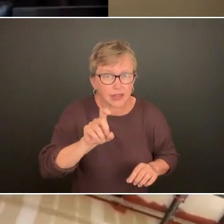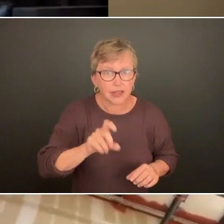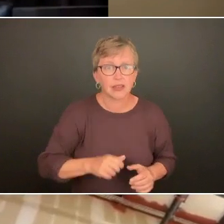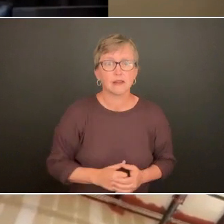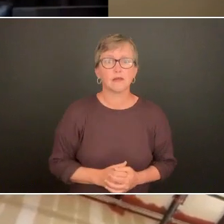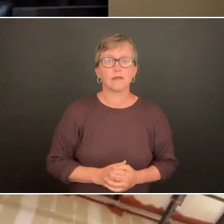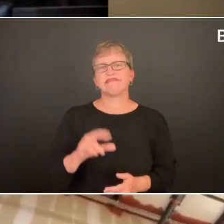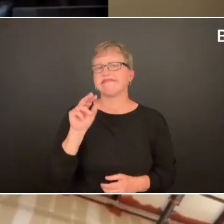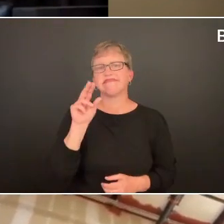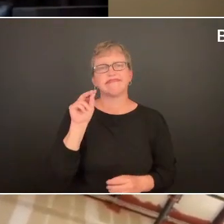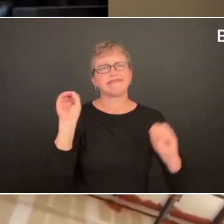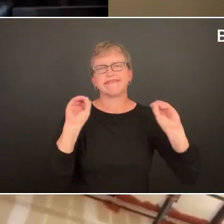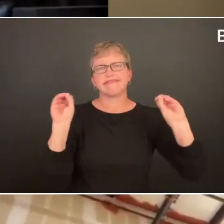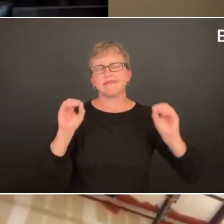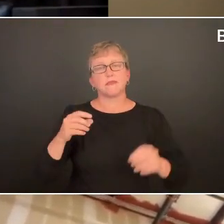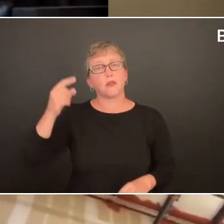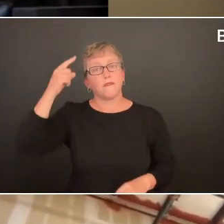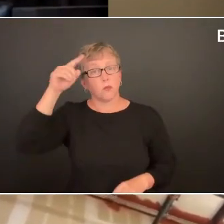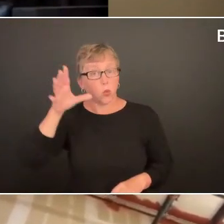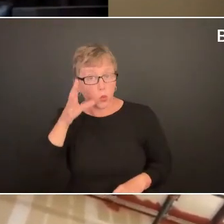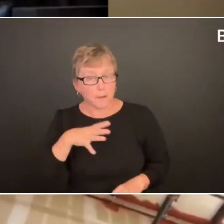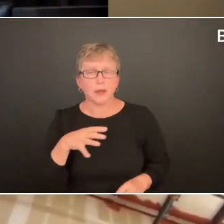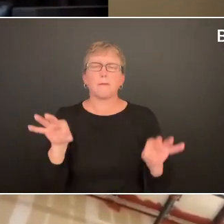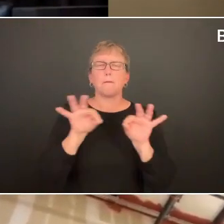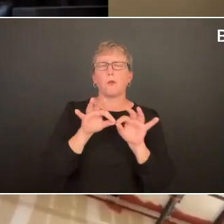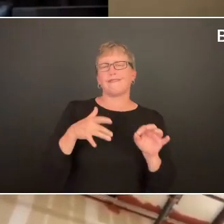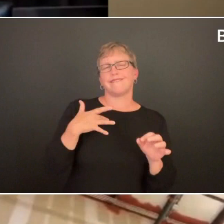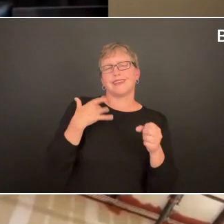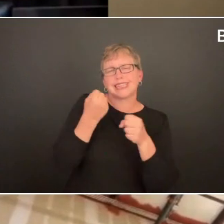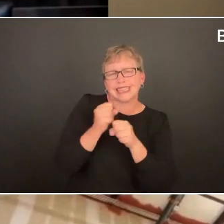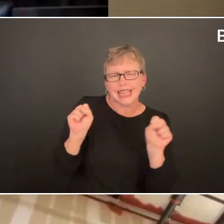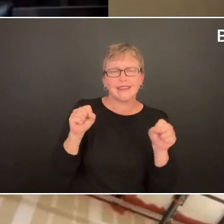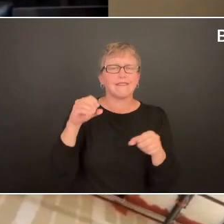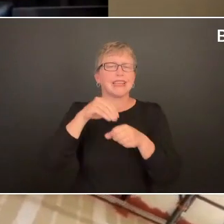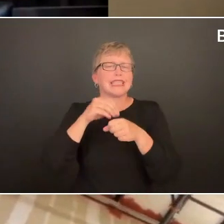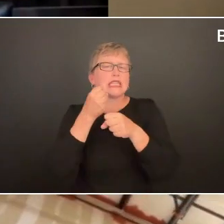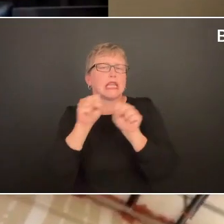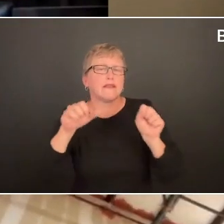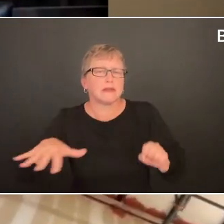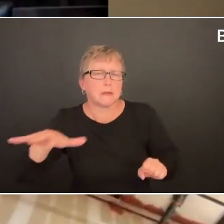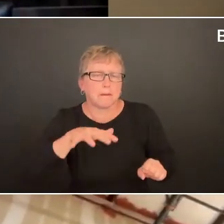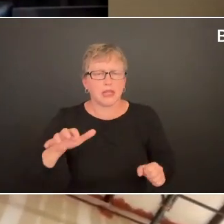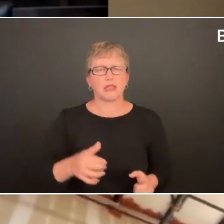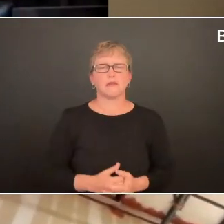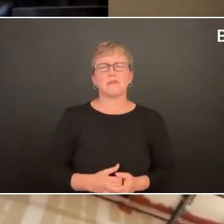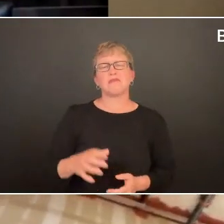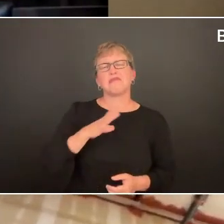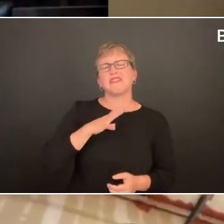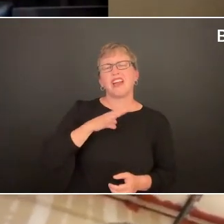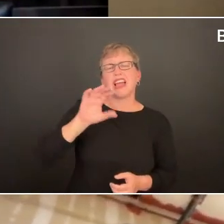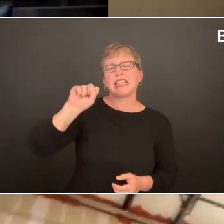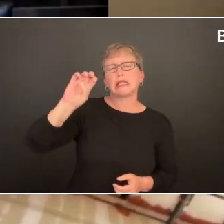not. No. Yeah. So, and I think too, like, for women, it's so important